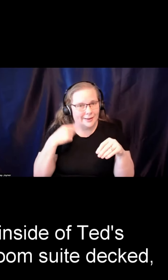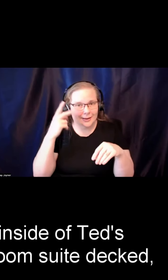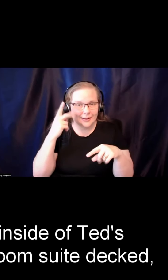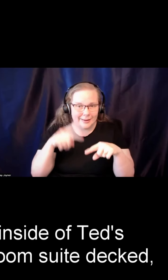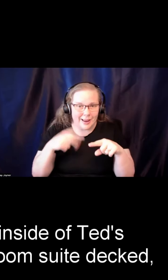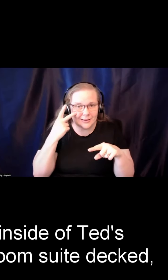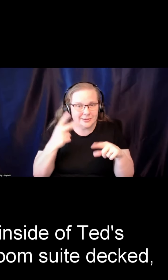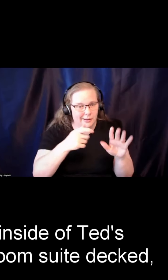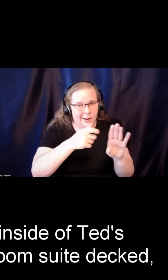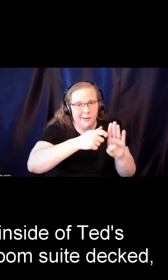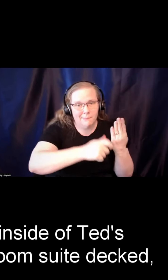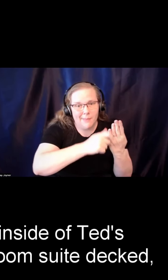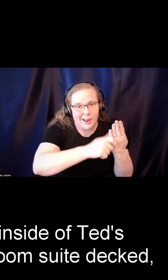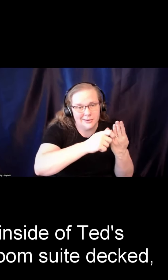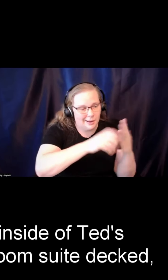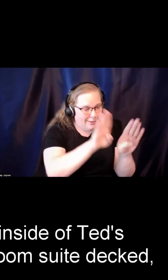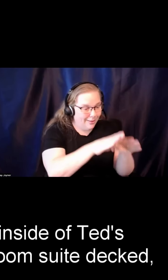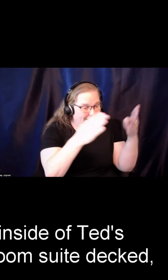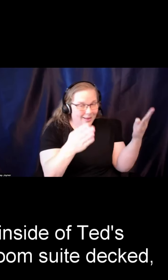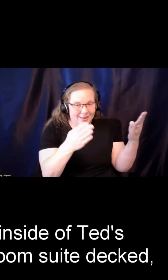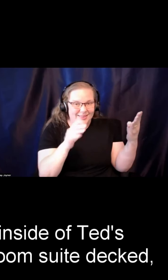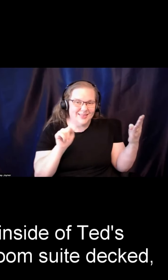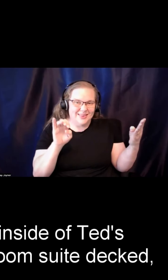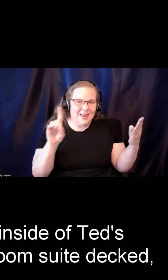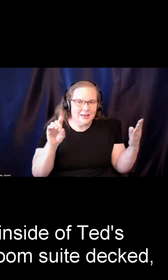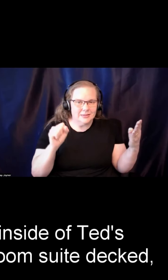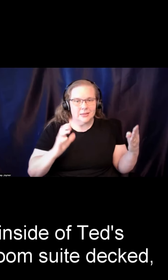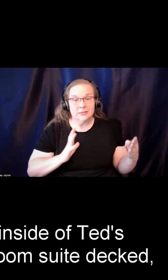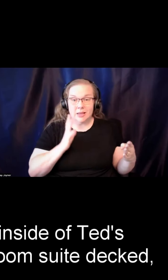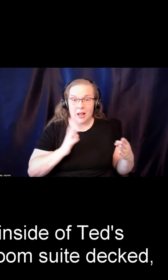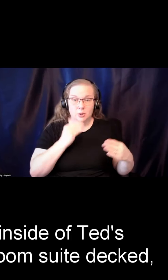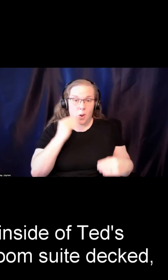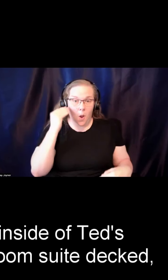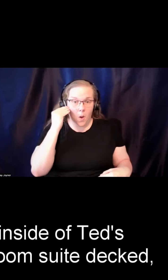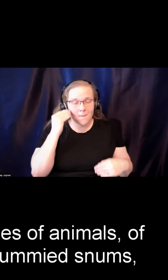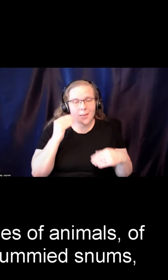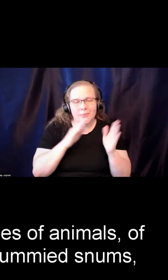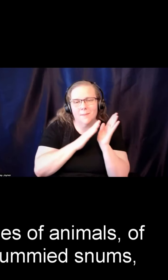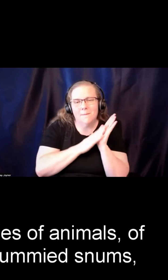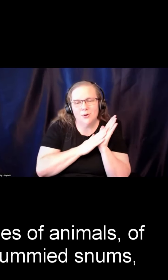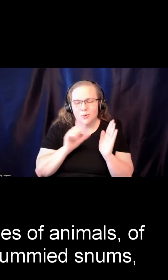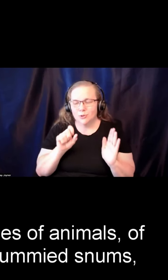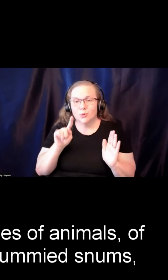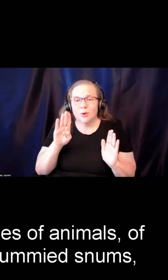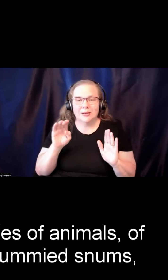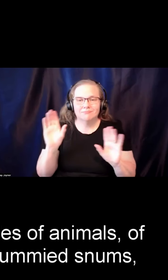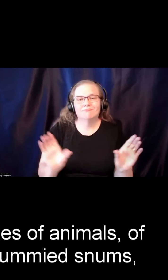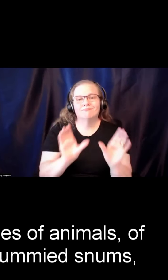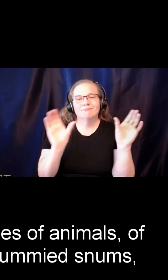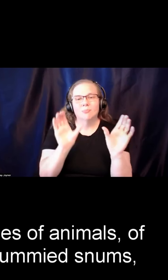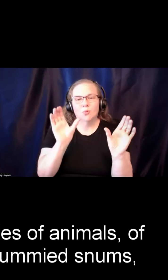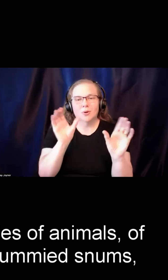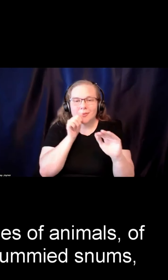revealing, say, the inside of Ted's stylish home. The bedroom suite decked alluringly with the hides of